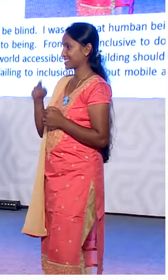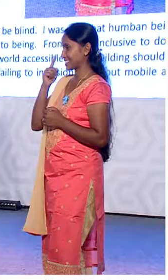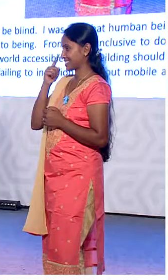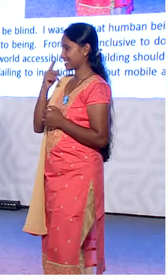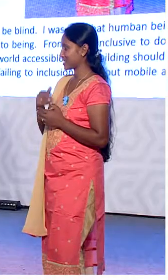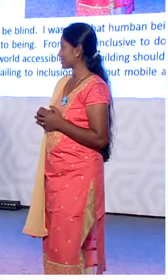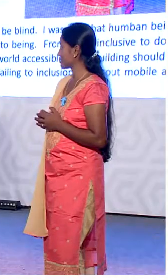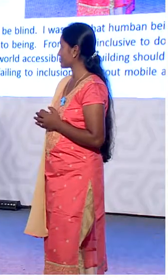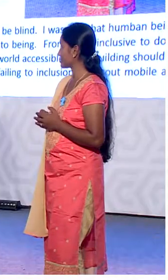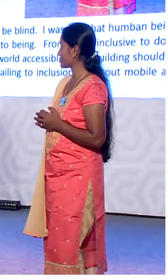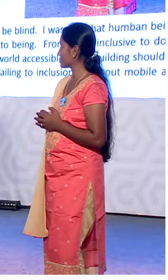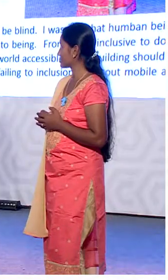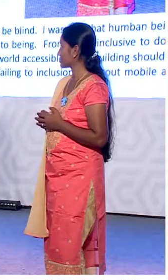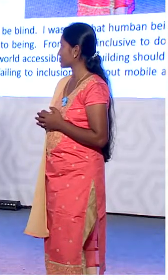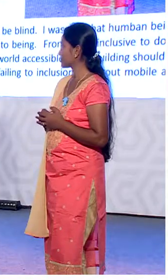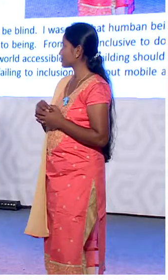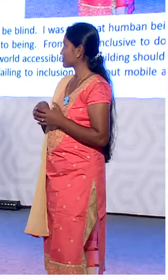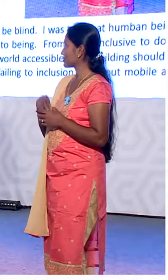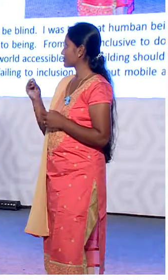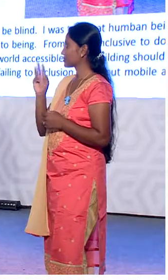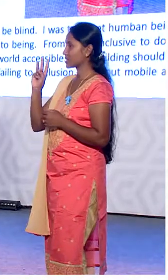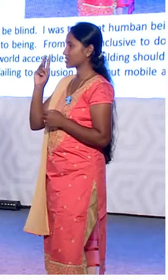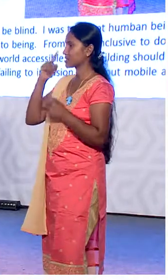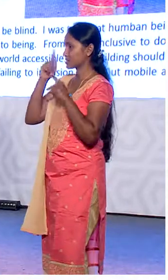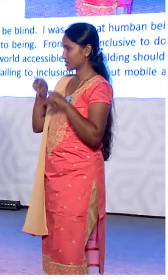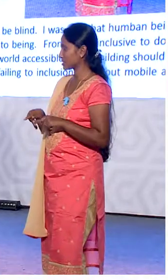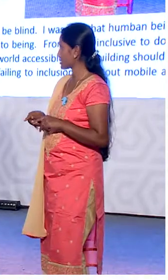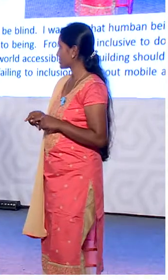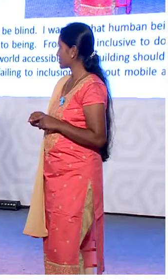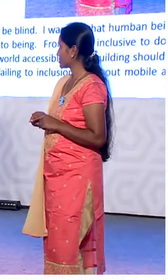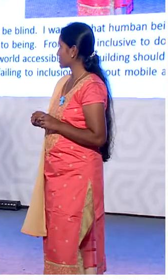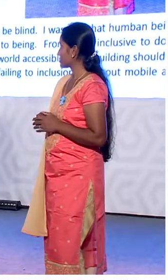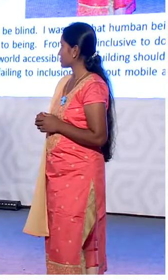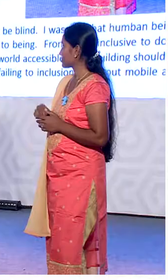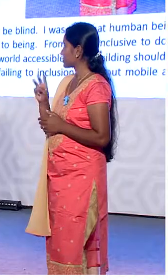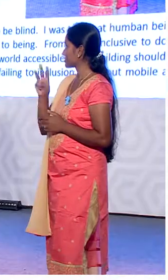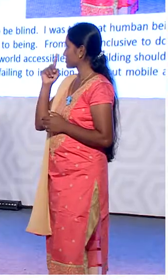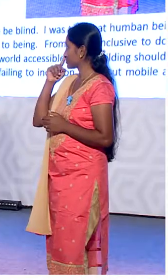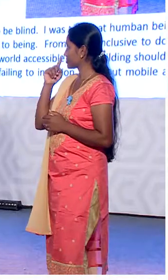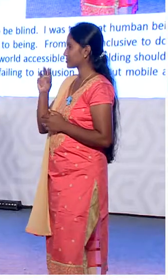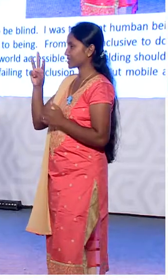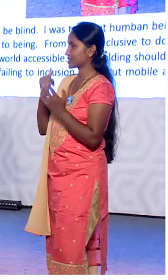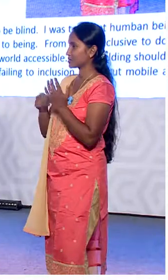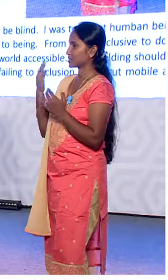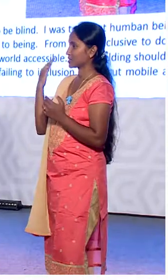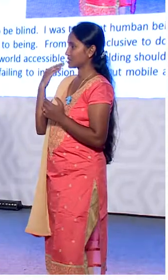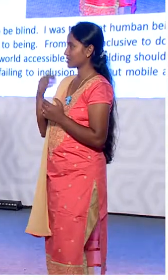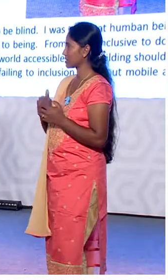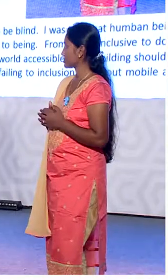heard Sue Hassani talking about that she's the third girl. I just had my third girl 3 months ago, and